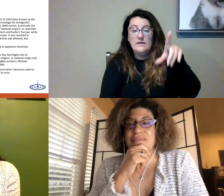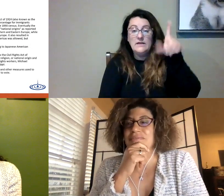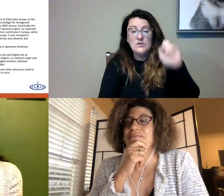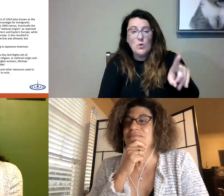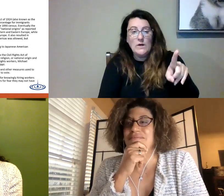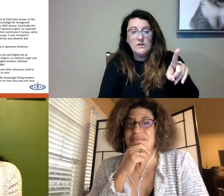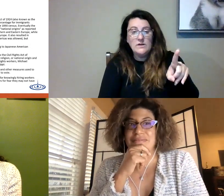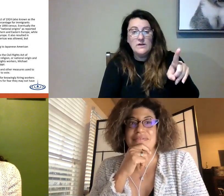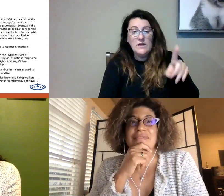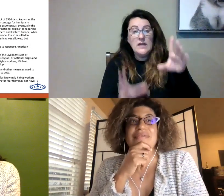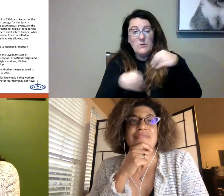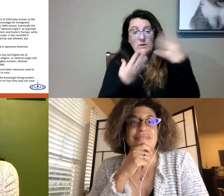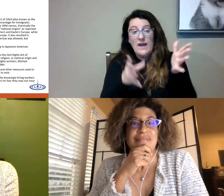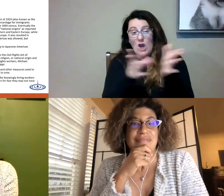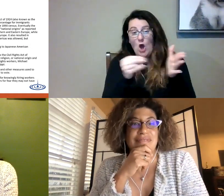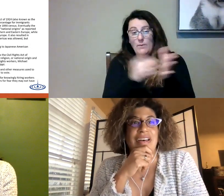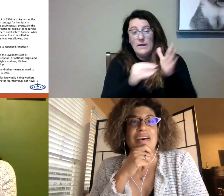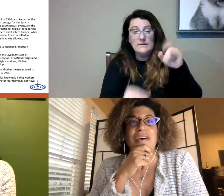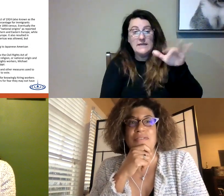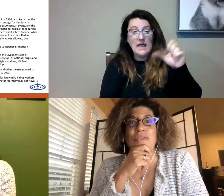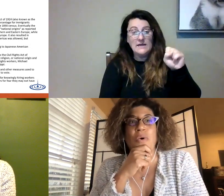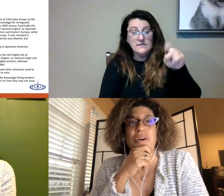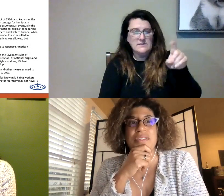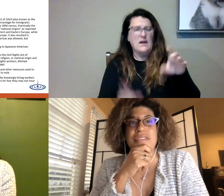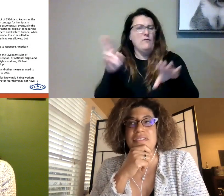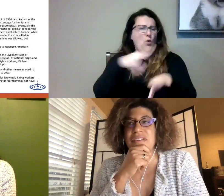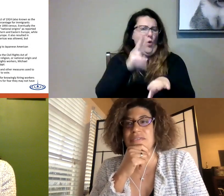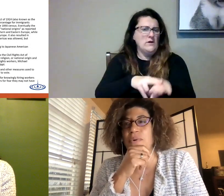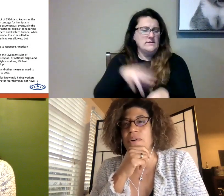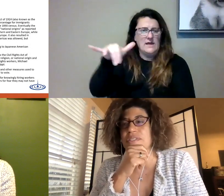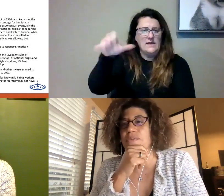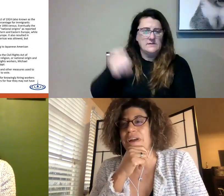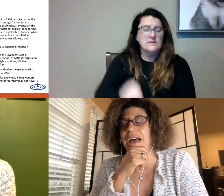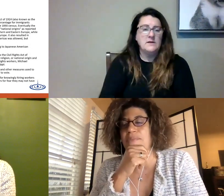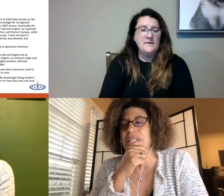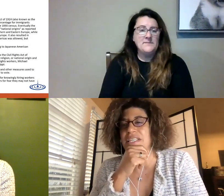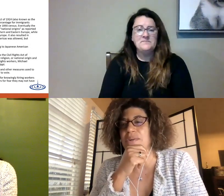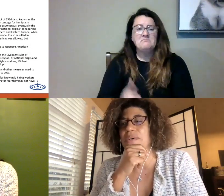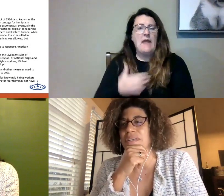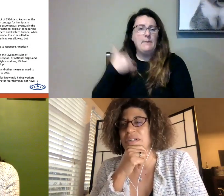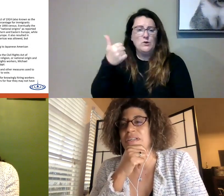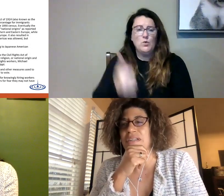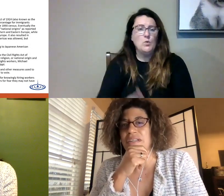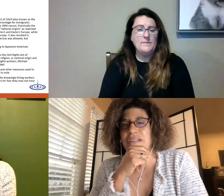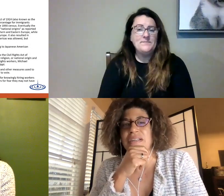whether we may be able to provide a copy of these slides. I think that's of course, we're happy to.